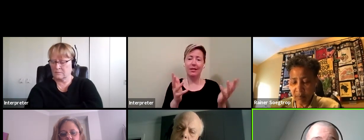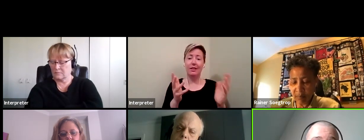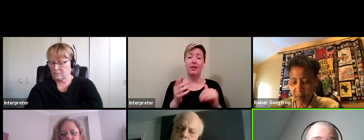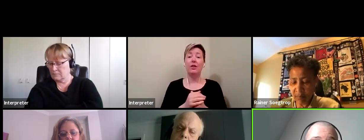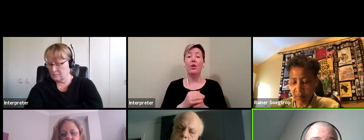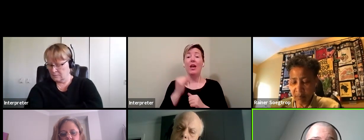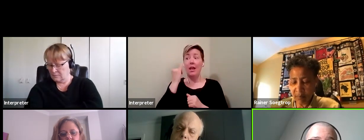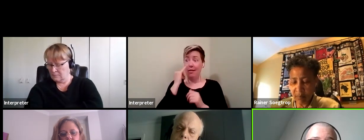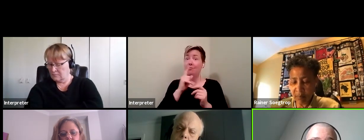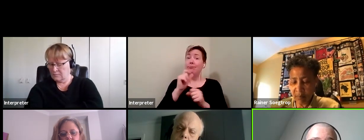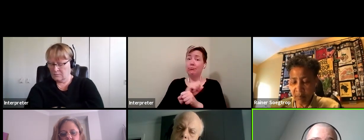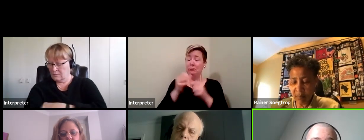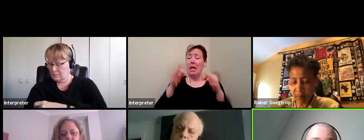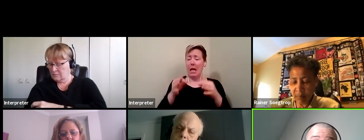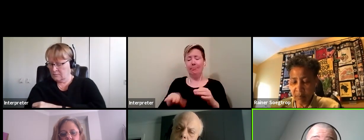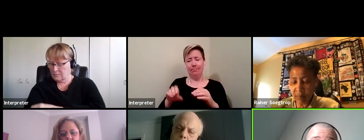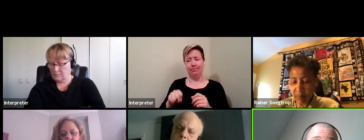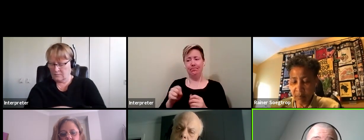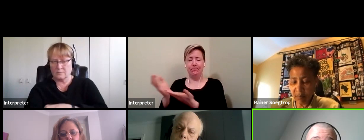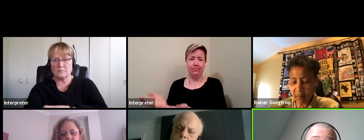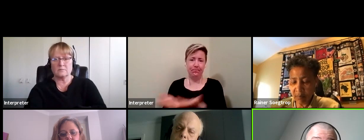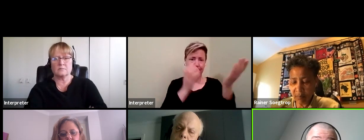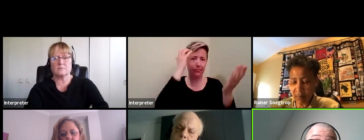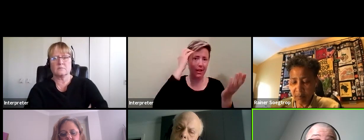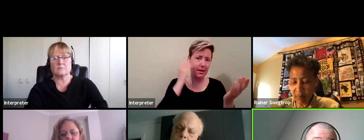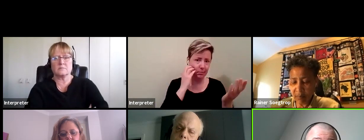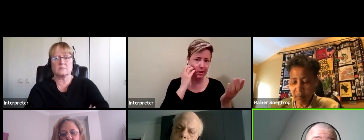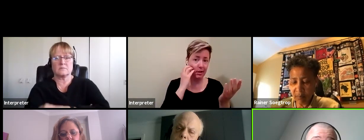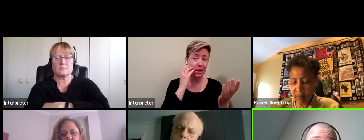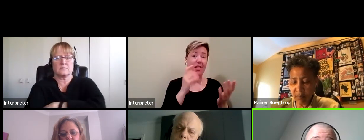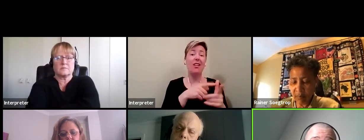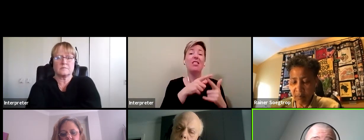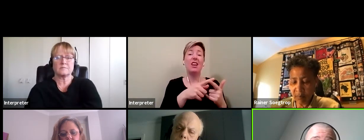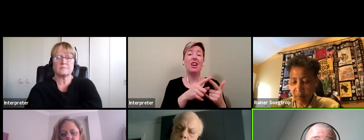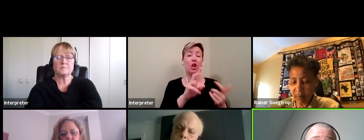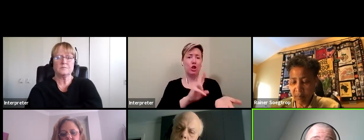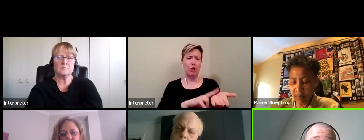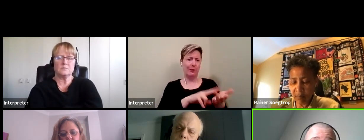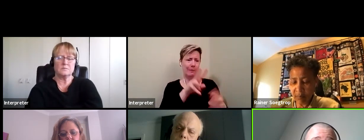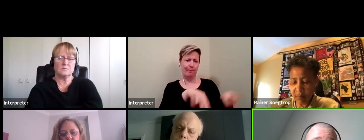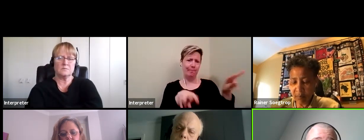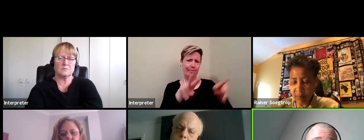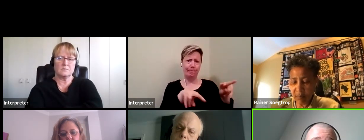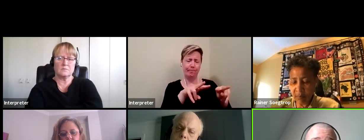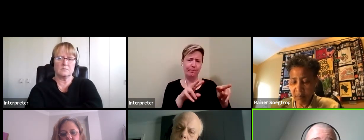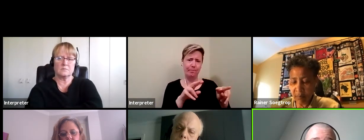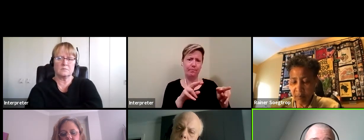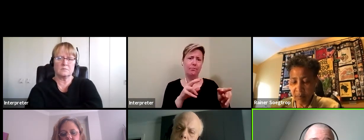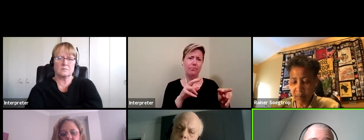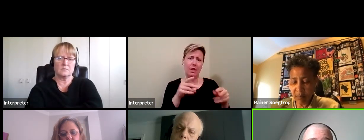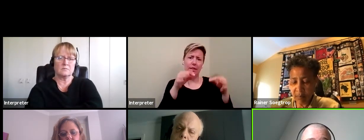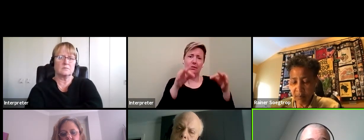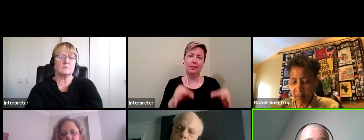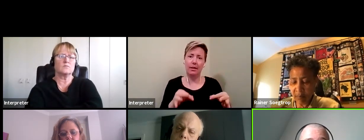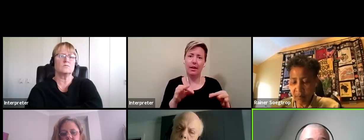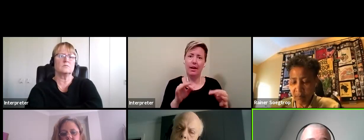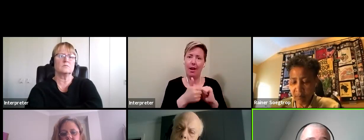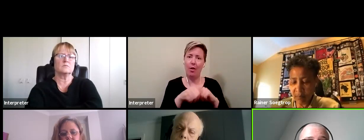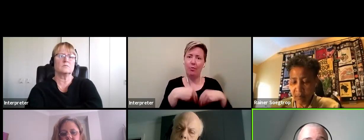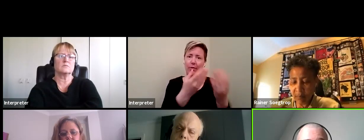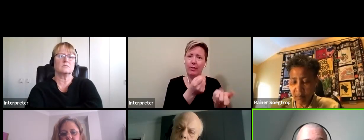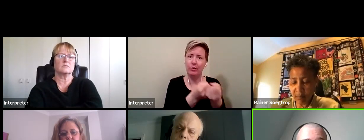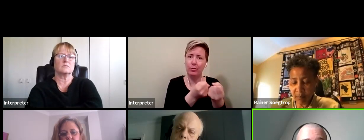get there, nurses providing critical care, frontline care, will be really, really pivotal in terms of the information